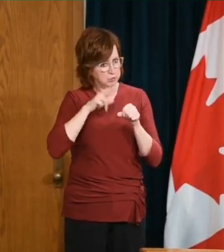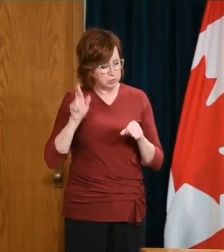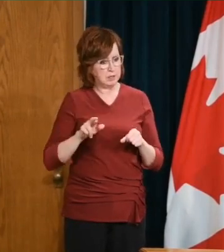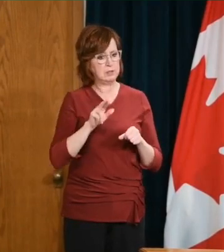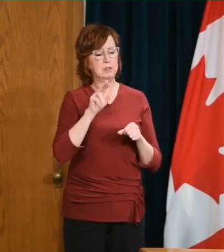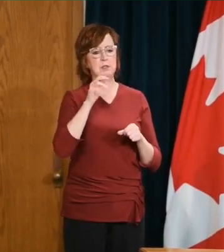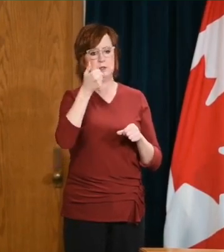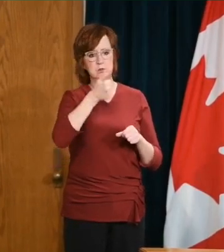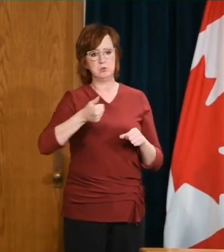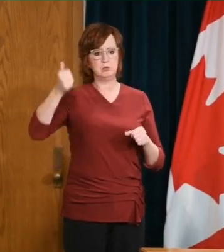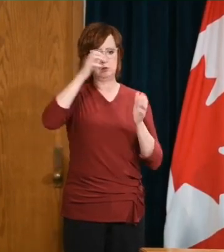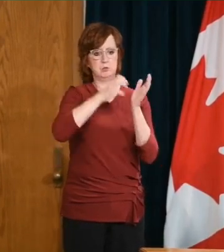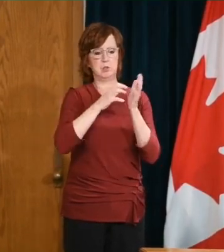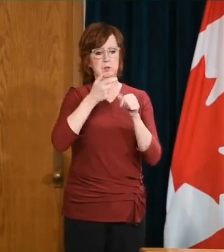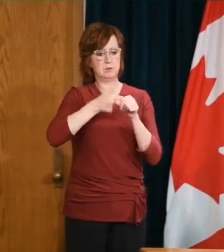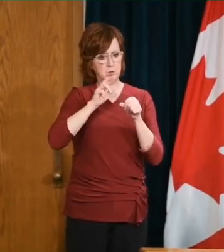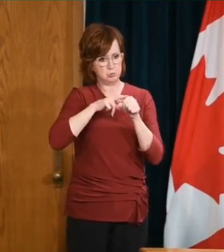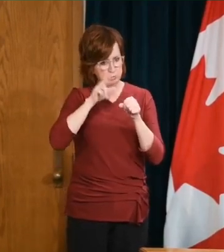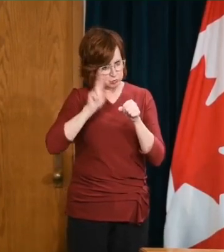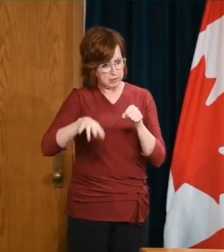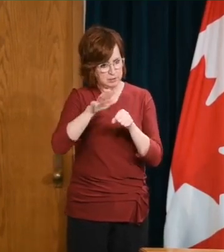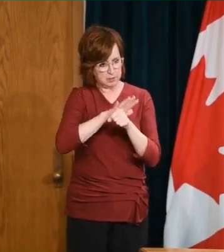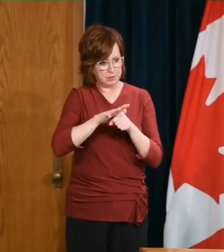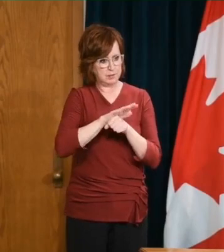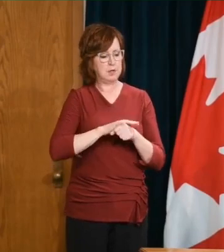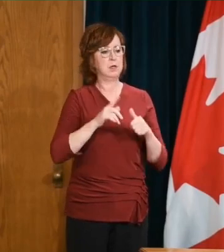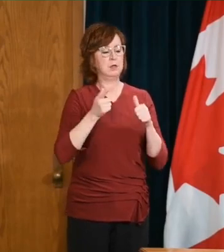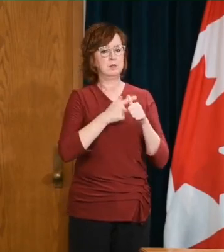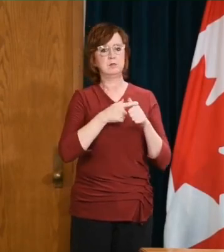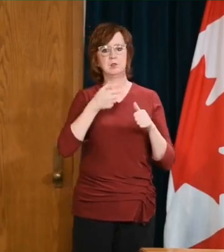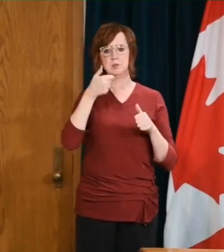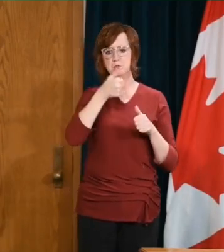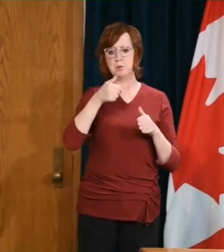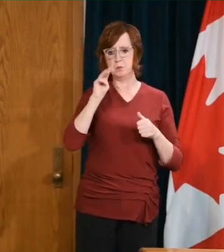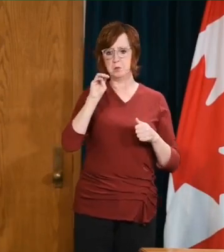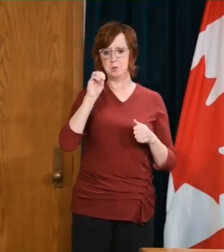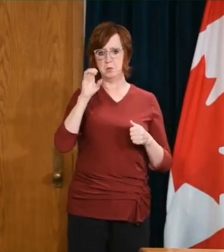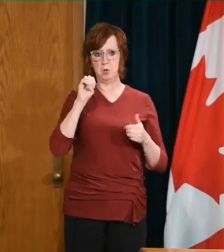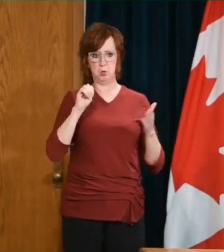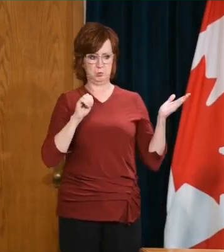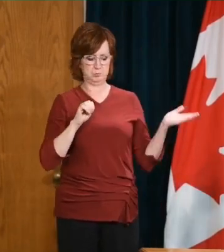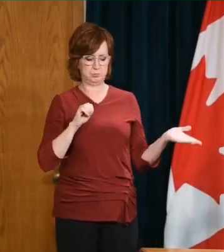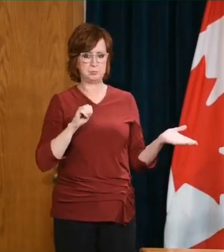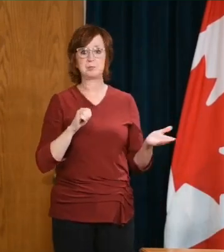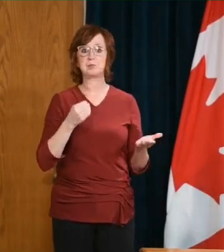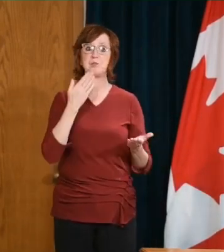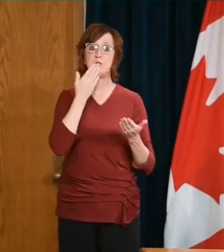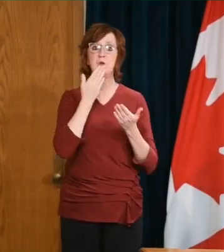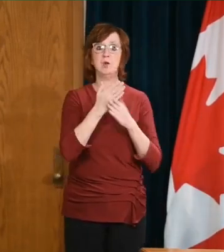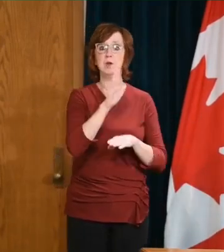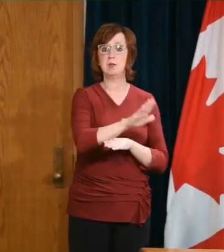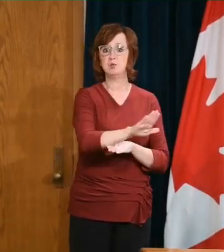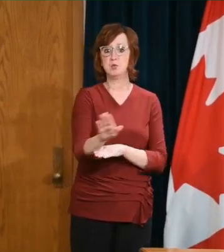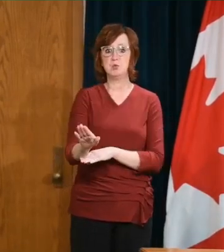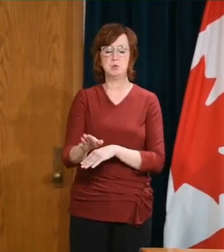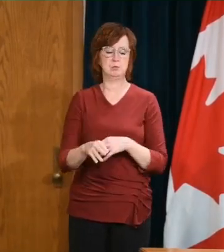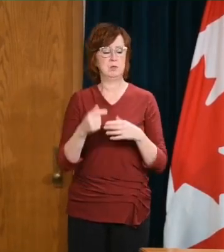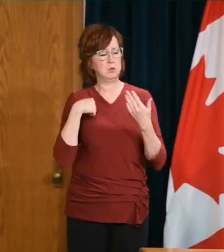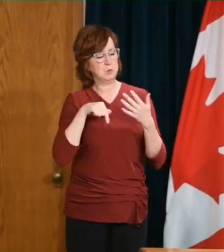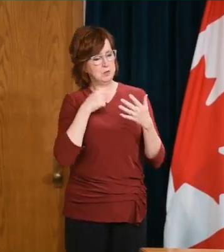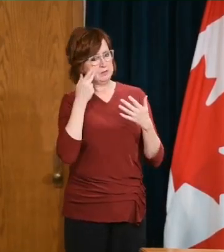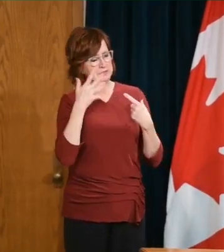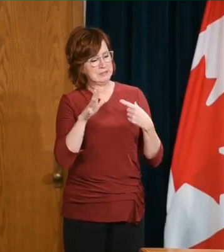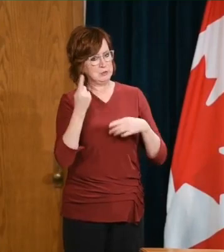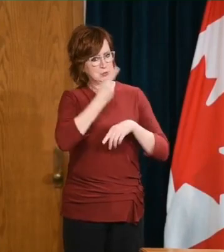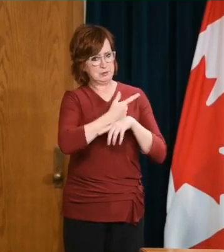statement from Dr. Shahab. Premier Moe. Good afternoon, everyone. And we've all seen today's new case numbers,